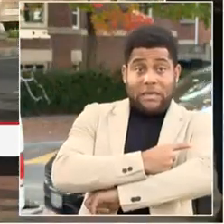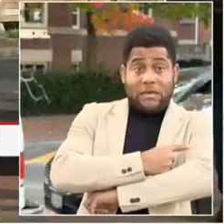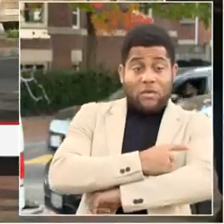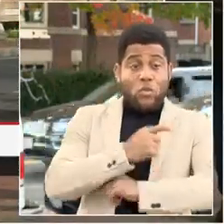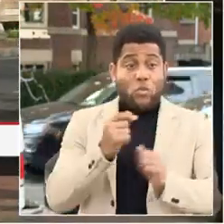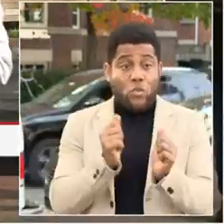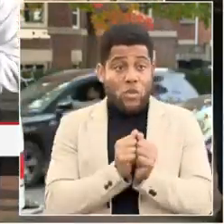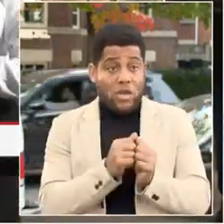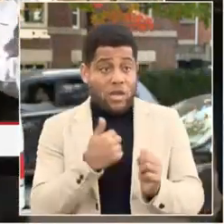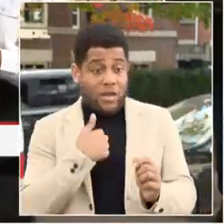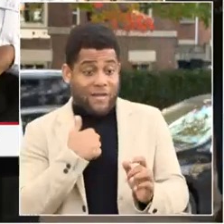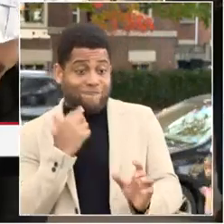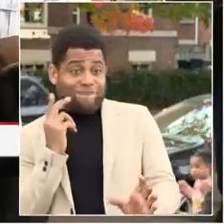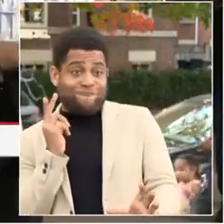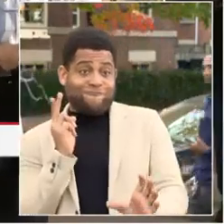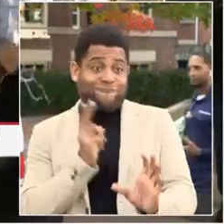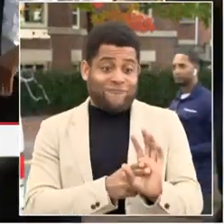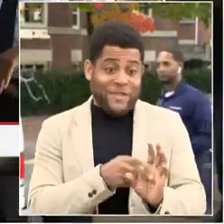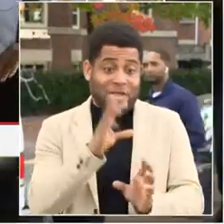8%.